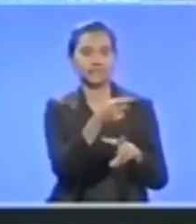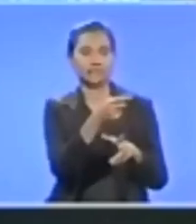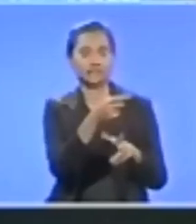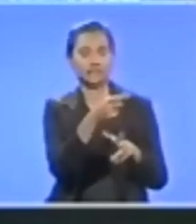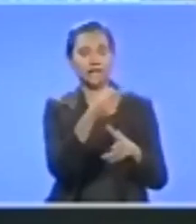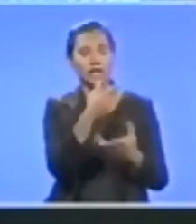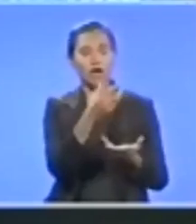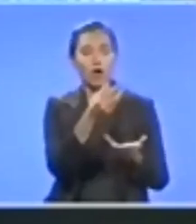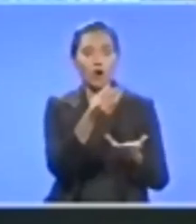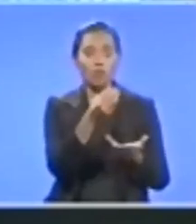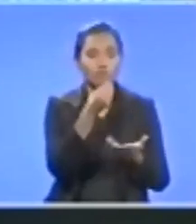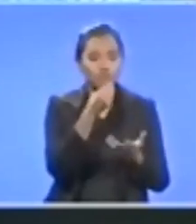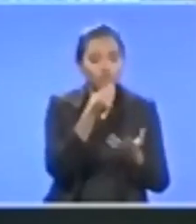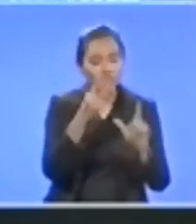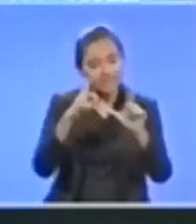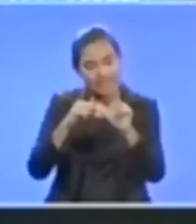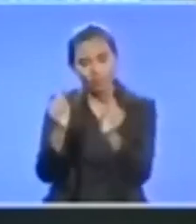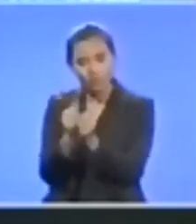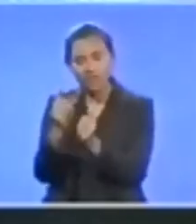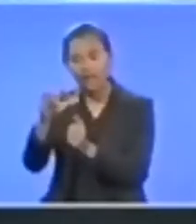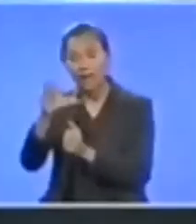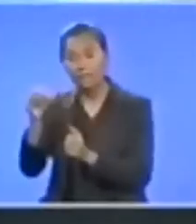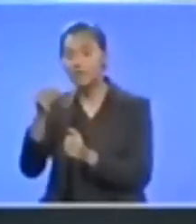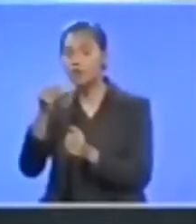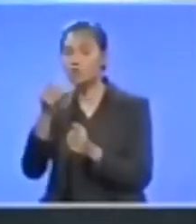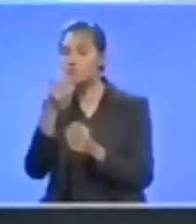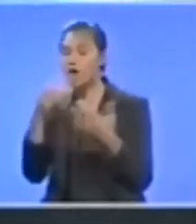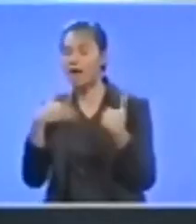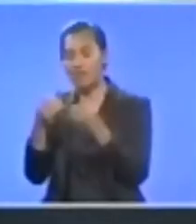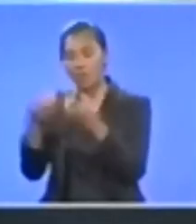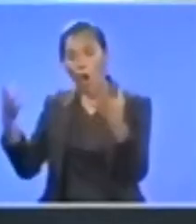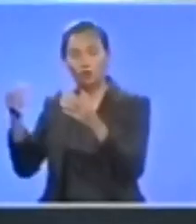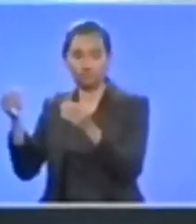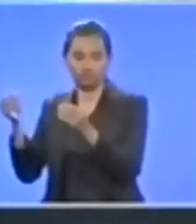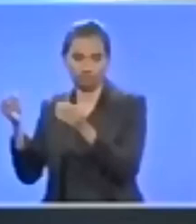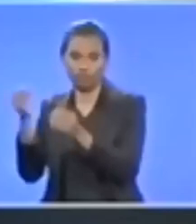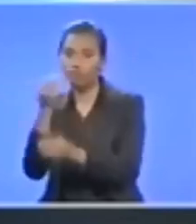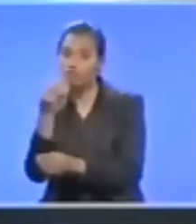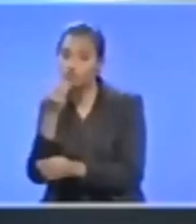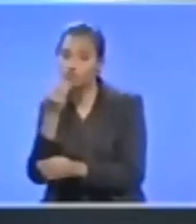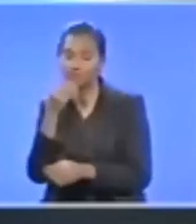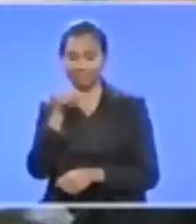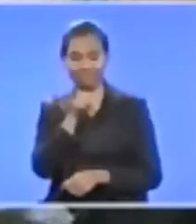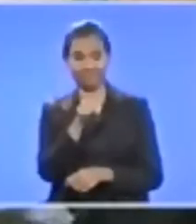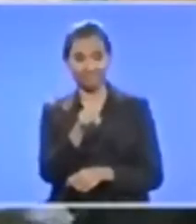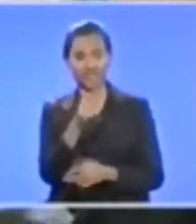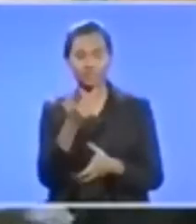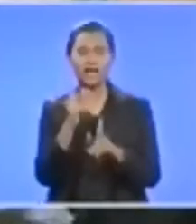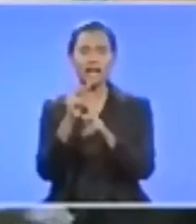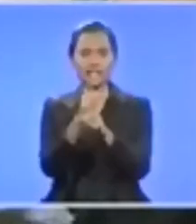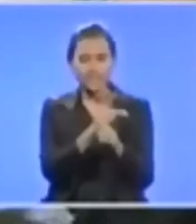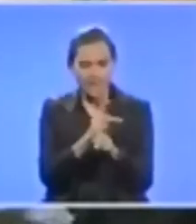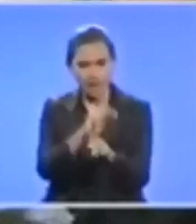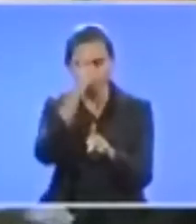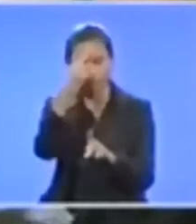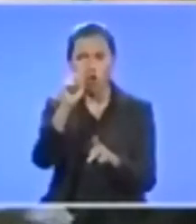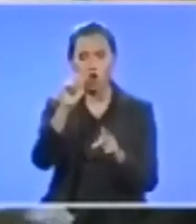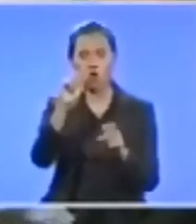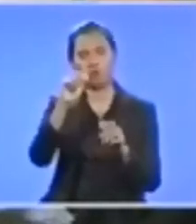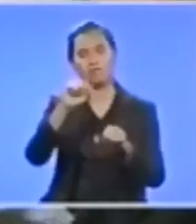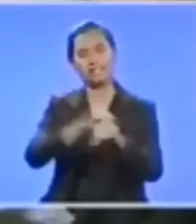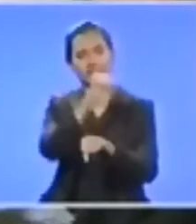to give away. Caring Singaporeans looking out for one another is the most